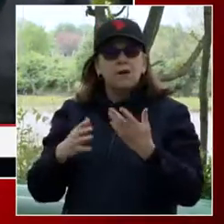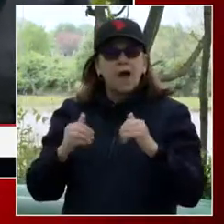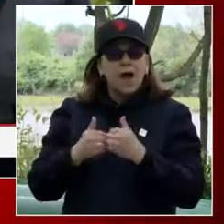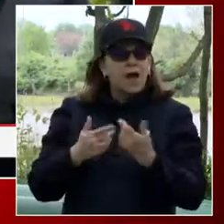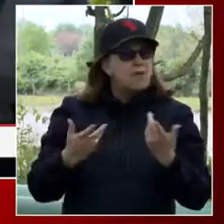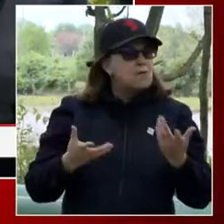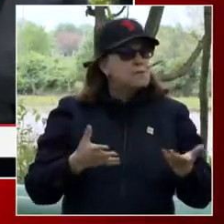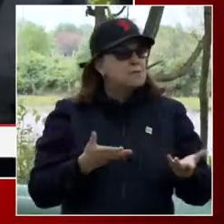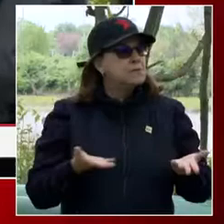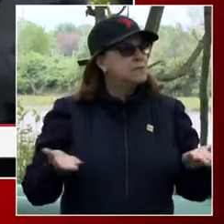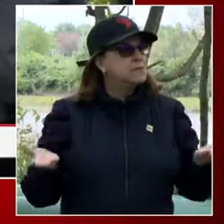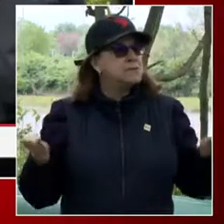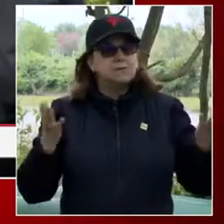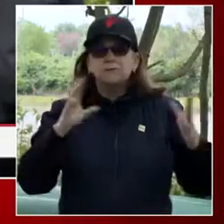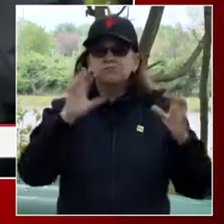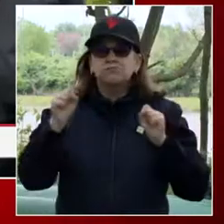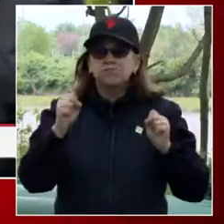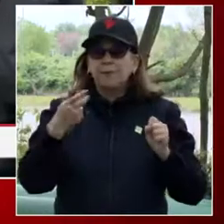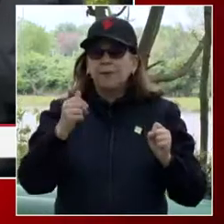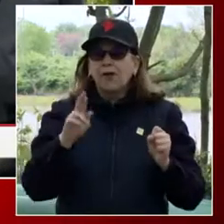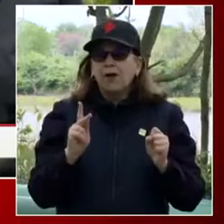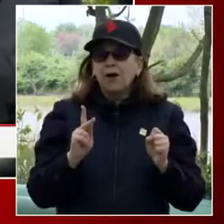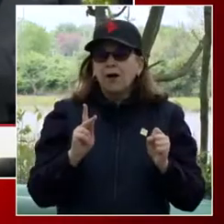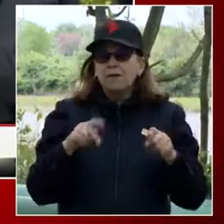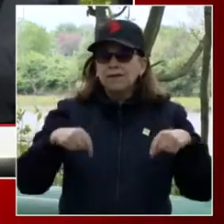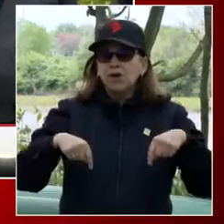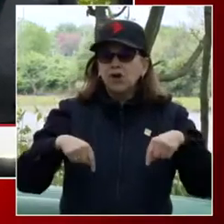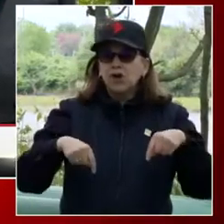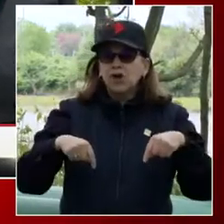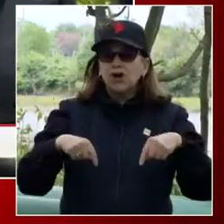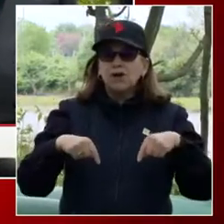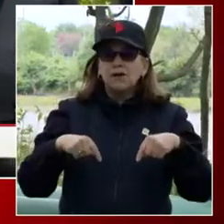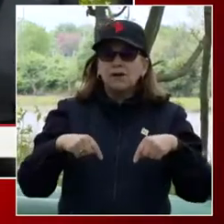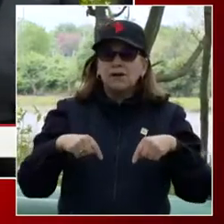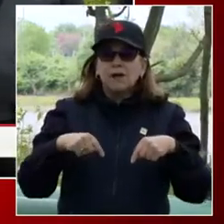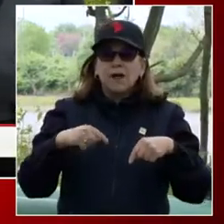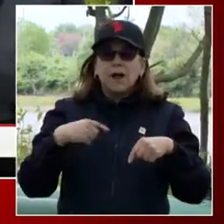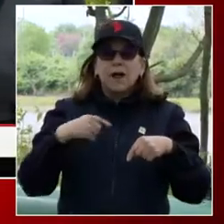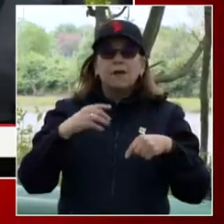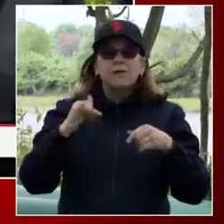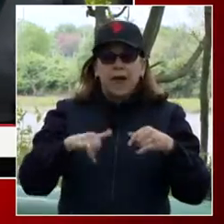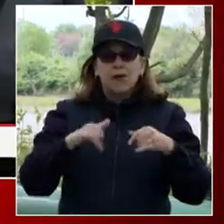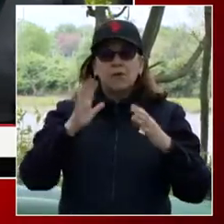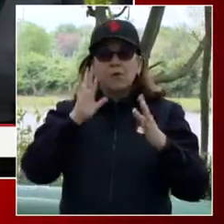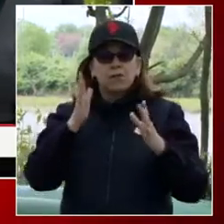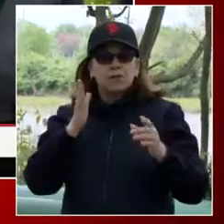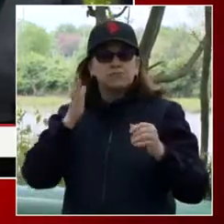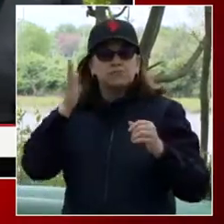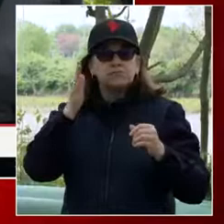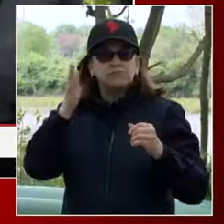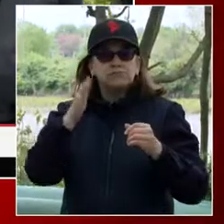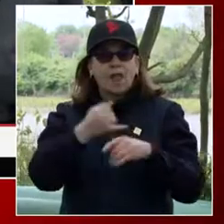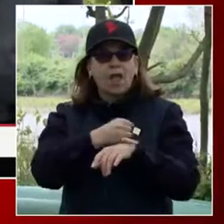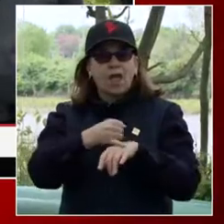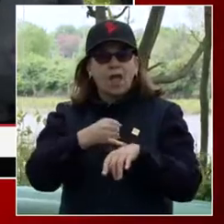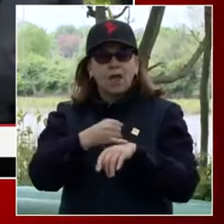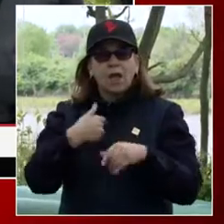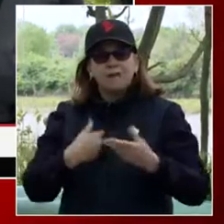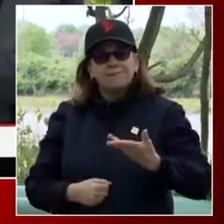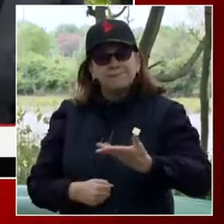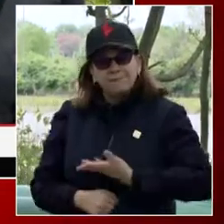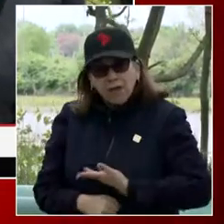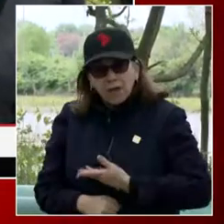special. We want to continue to shape the future of these islands, and we invite you to join in